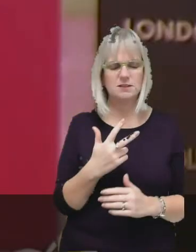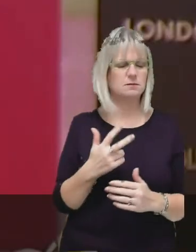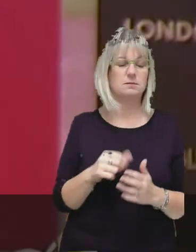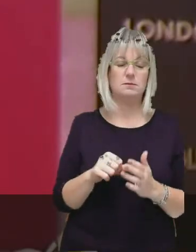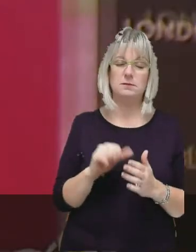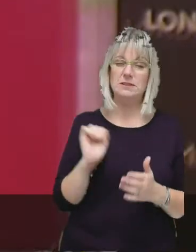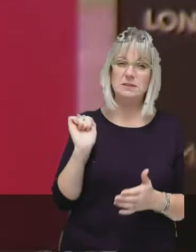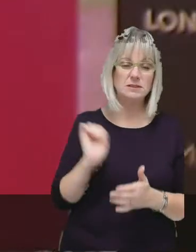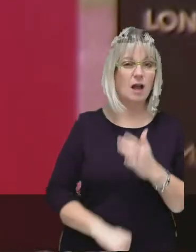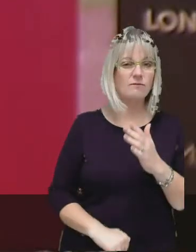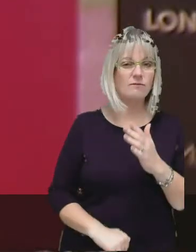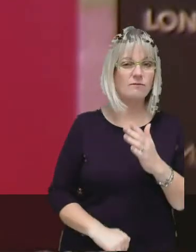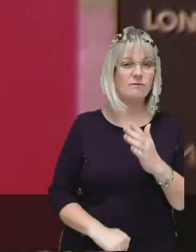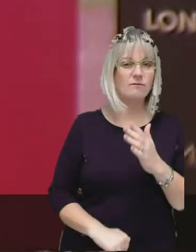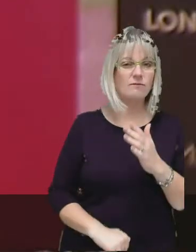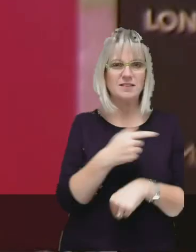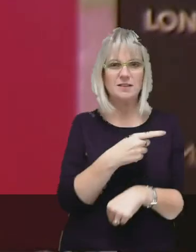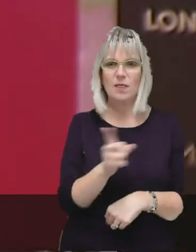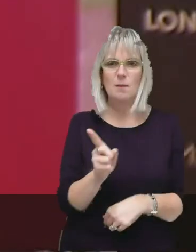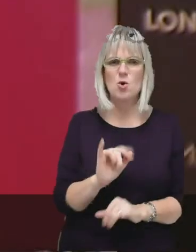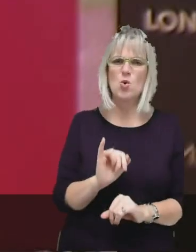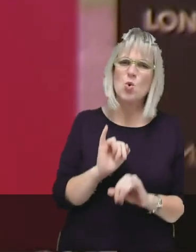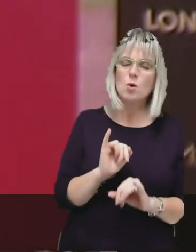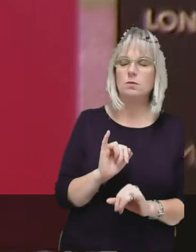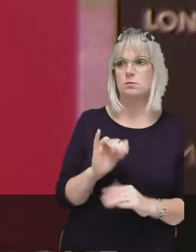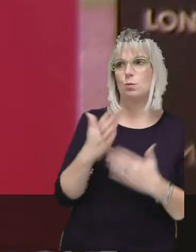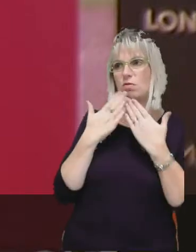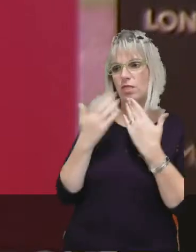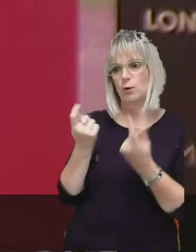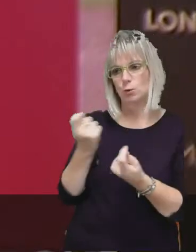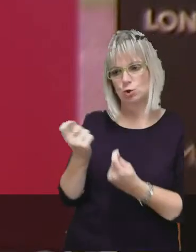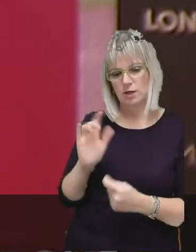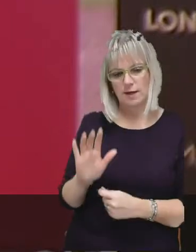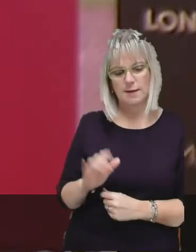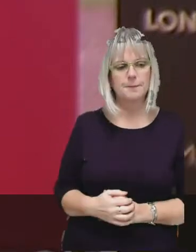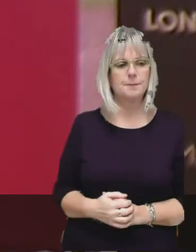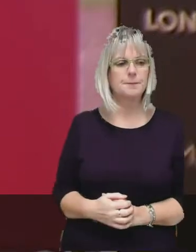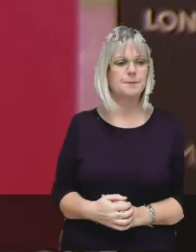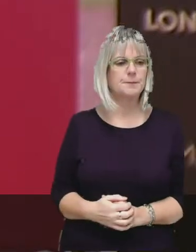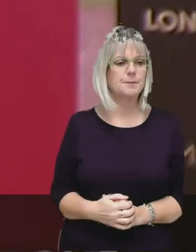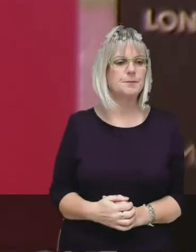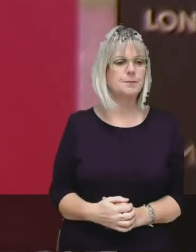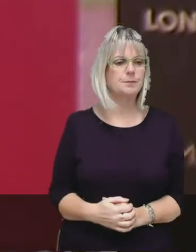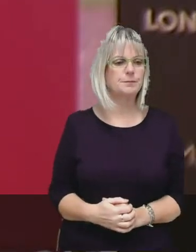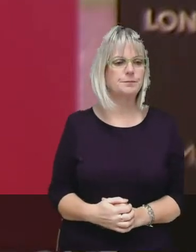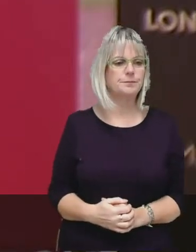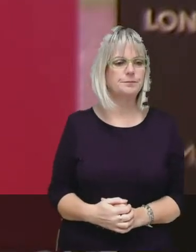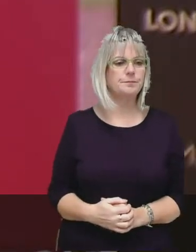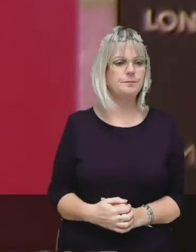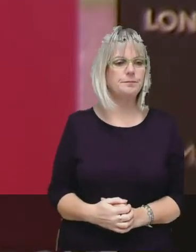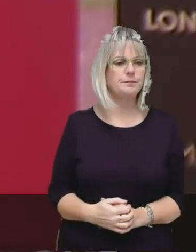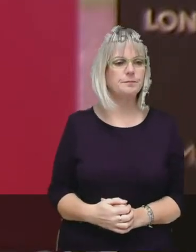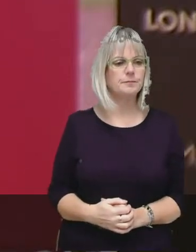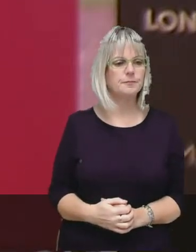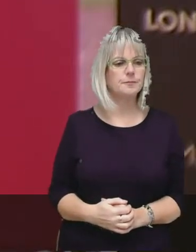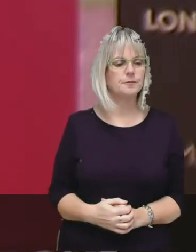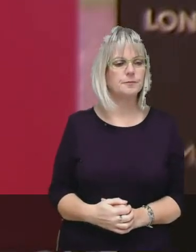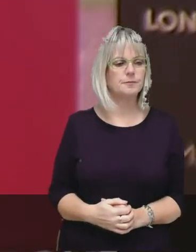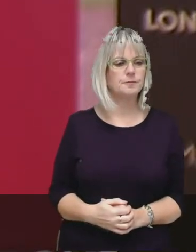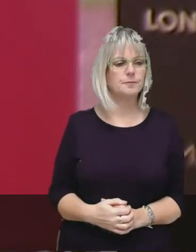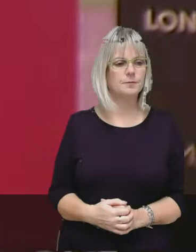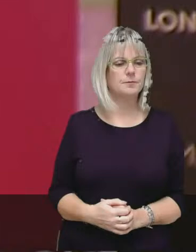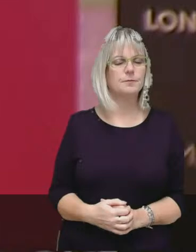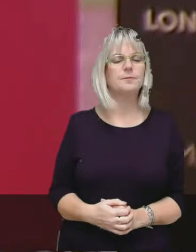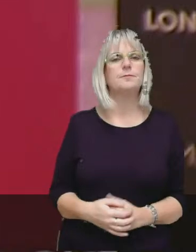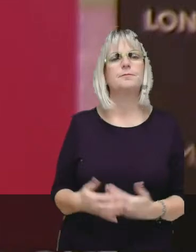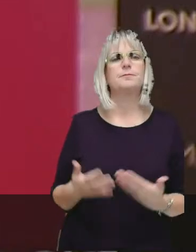Thank you. And can I thank Loriana for her question, please? We will now move to